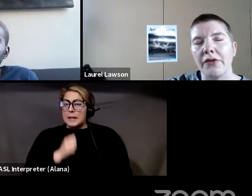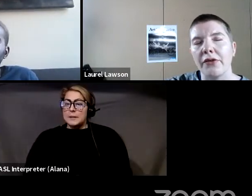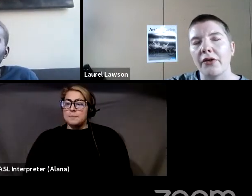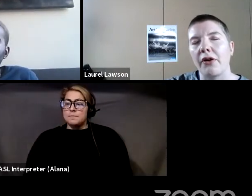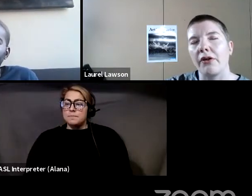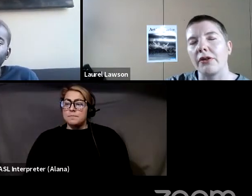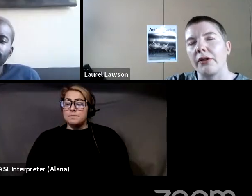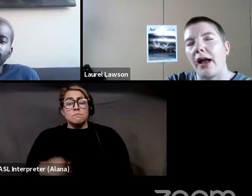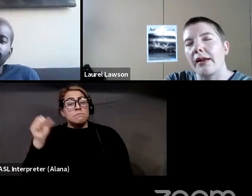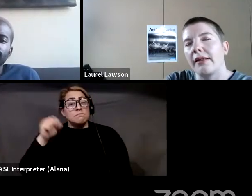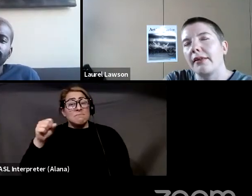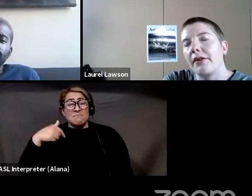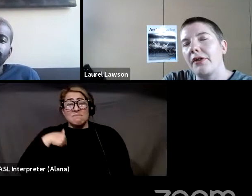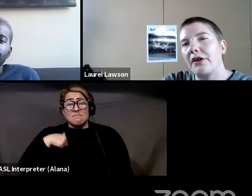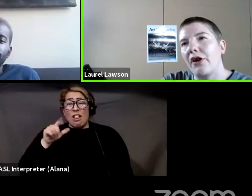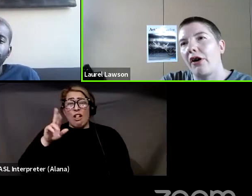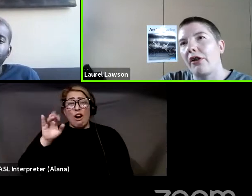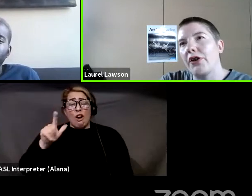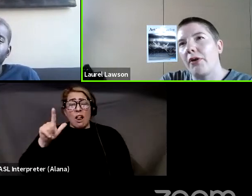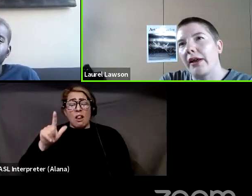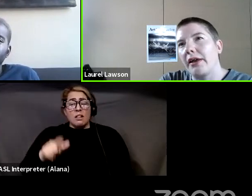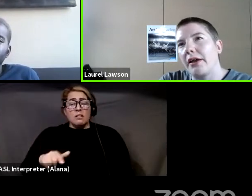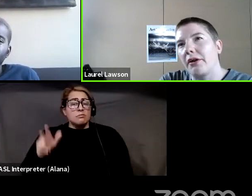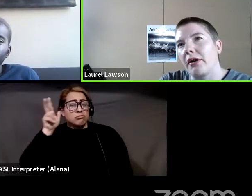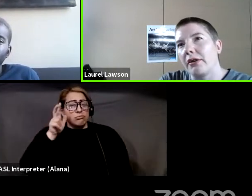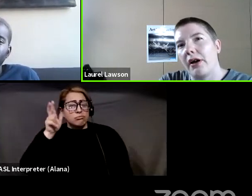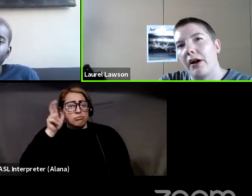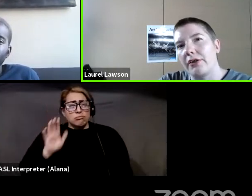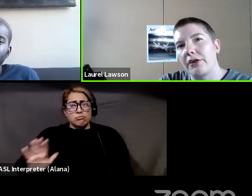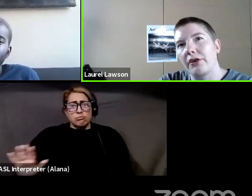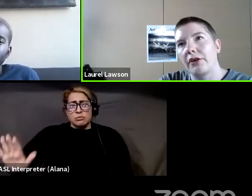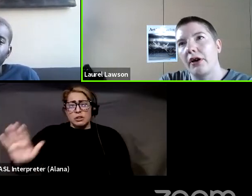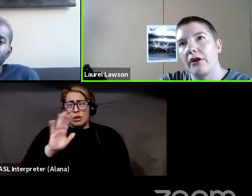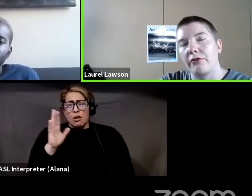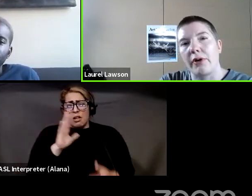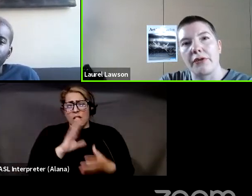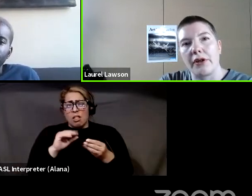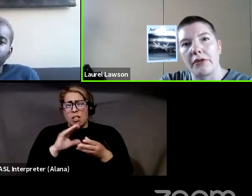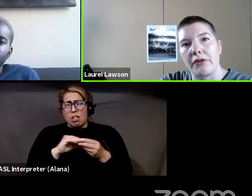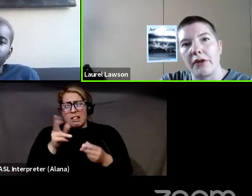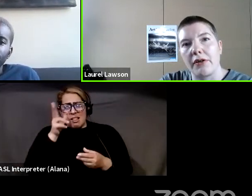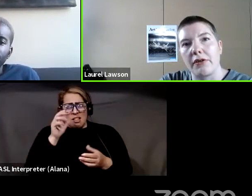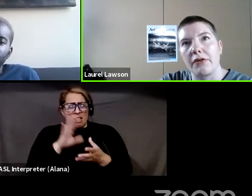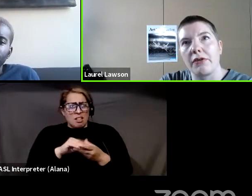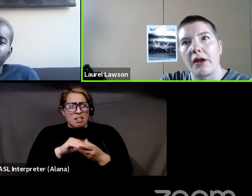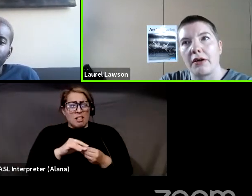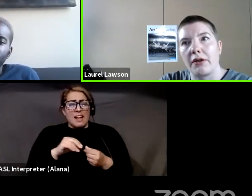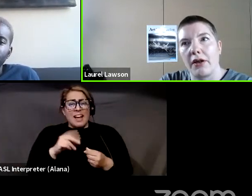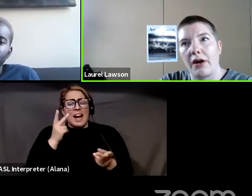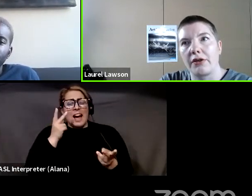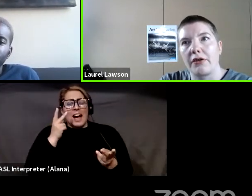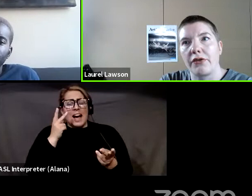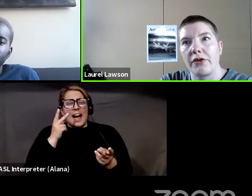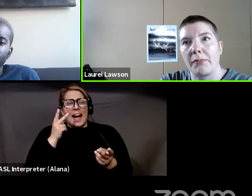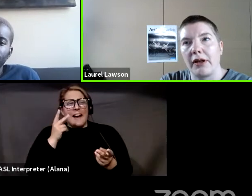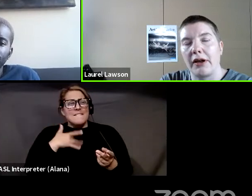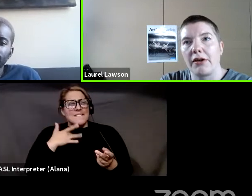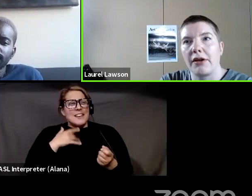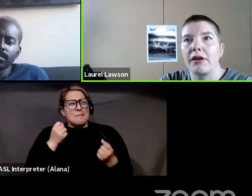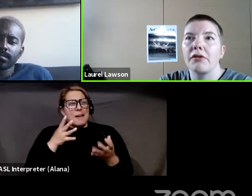Yeah, this is Laurel. I'm listening to all of you. I hear a lot of resonances and a lot